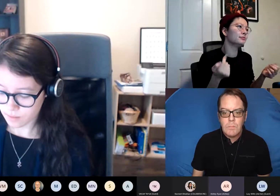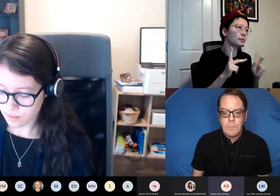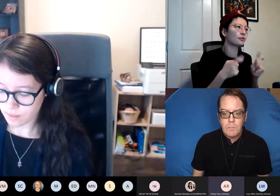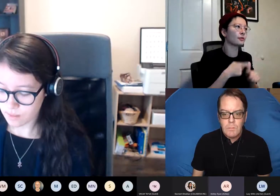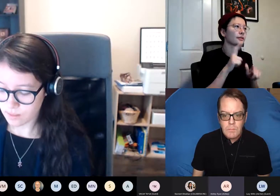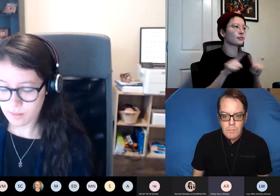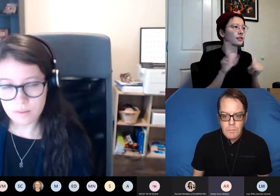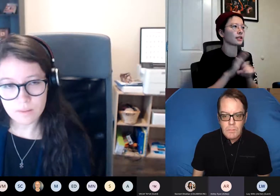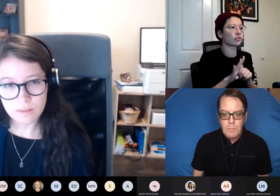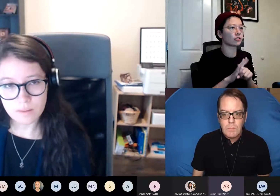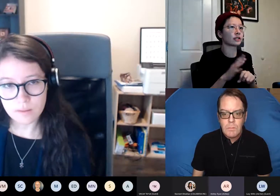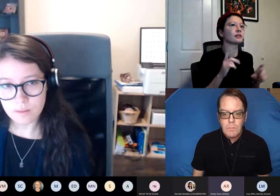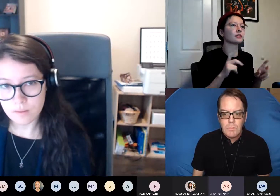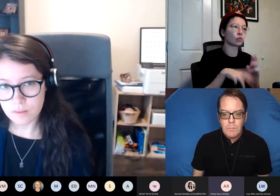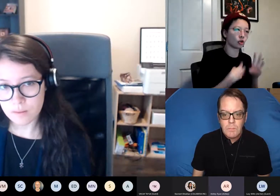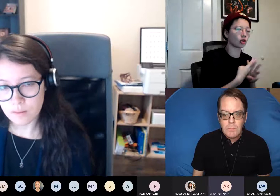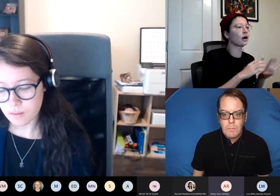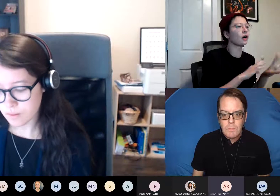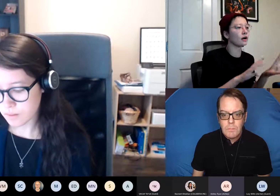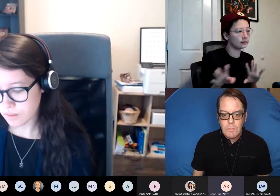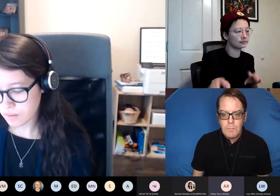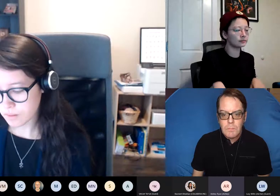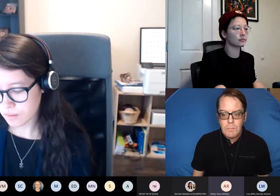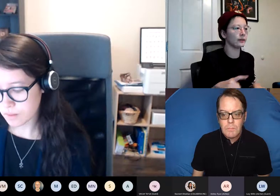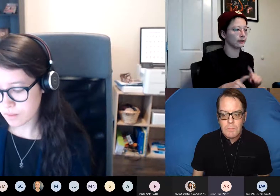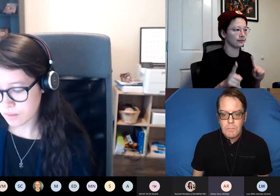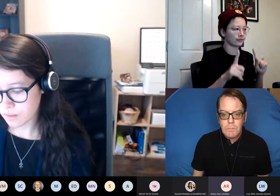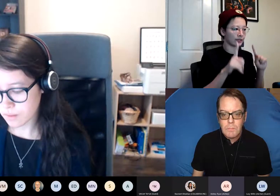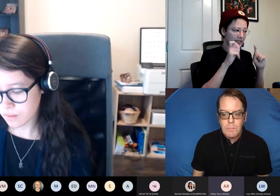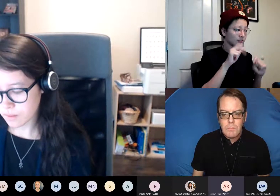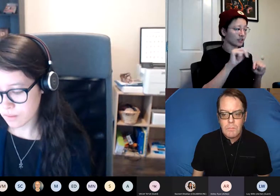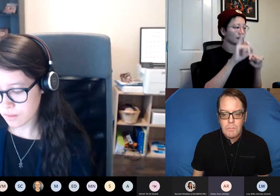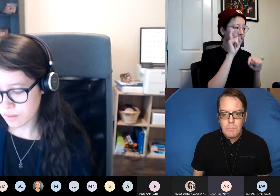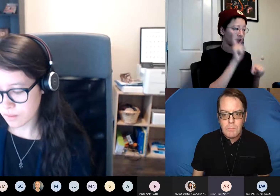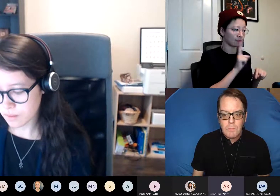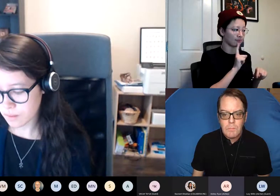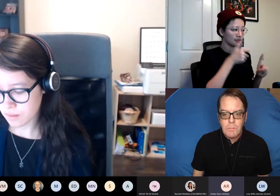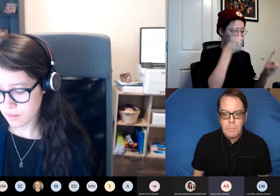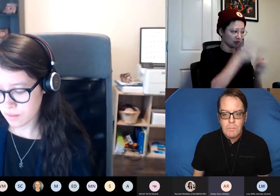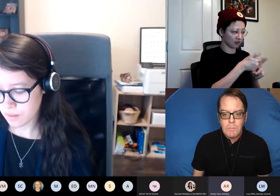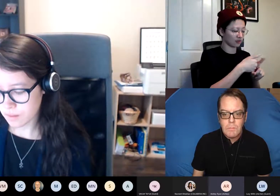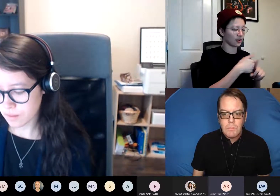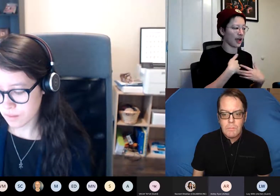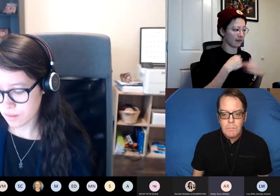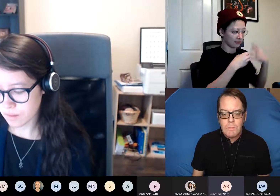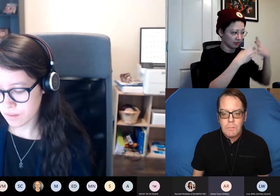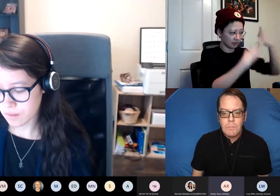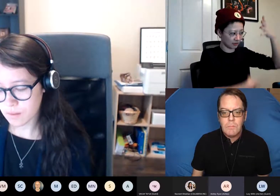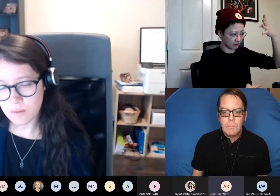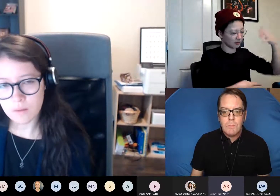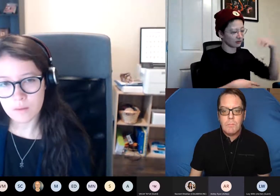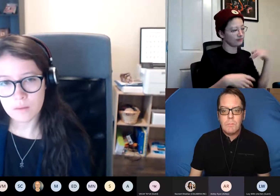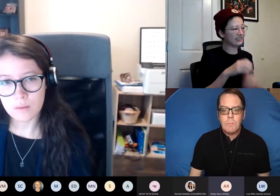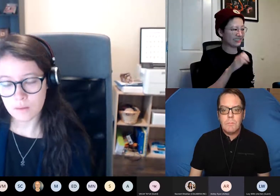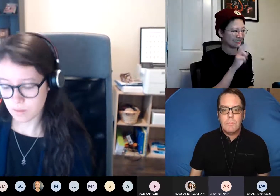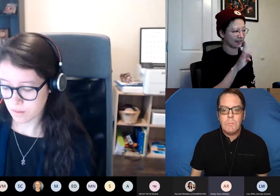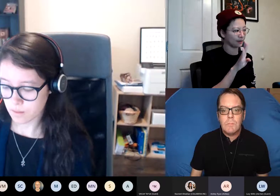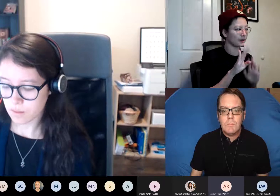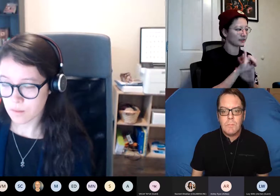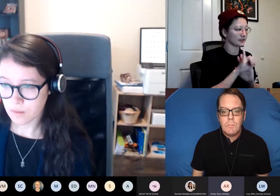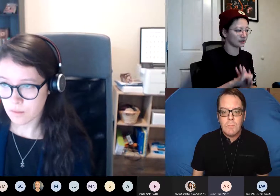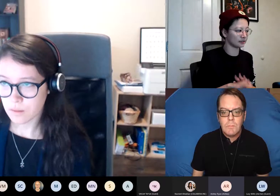deaf community. We have people from different parts of the world, of course, but even deaf